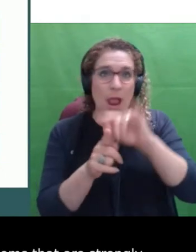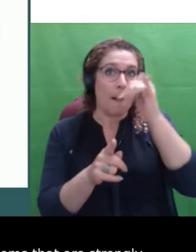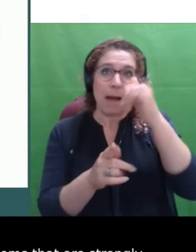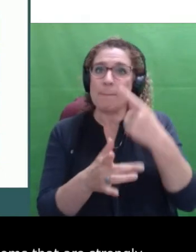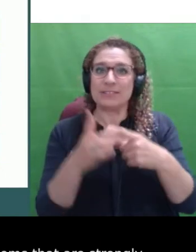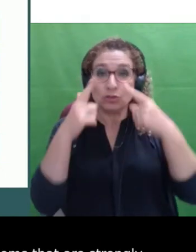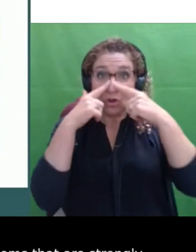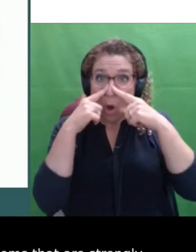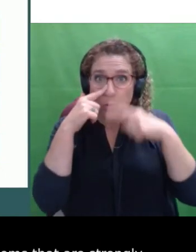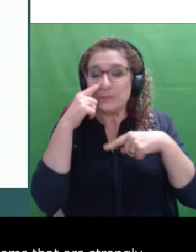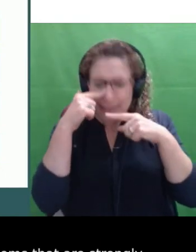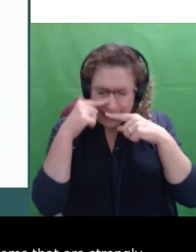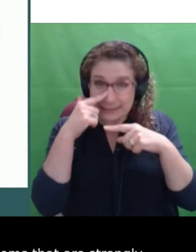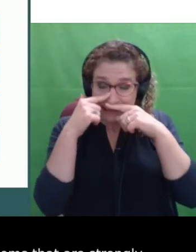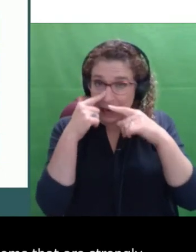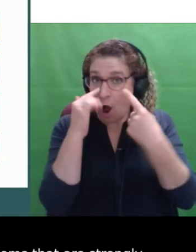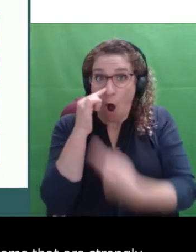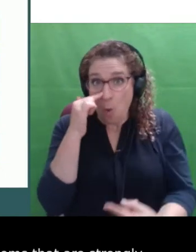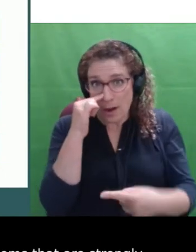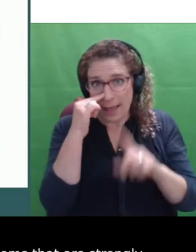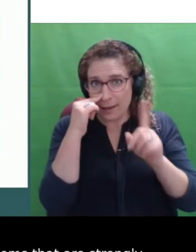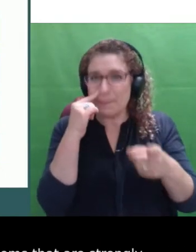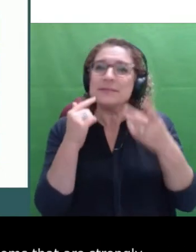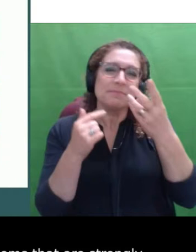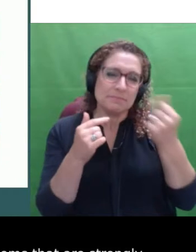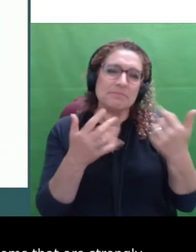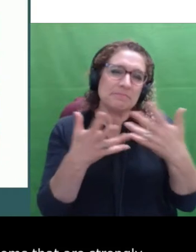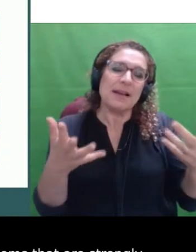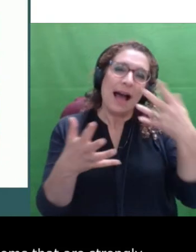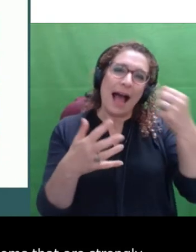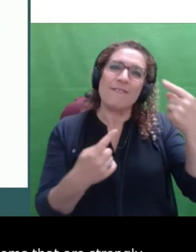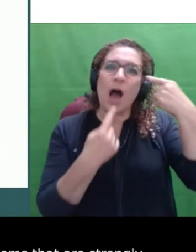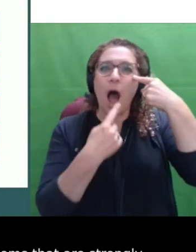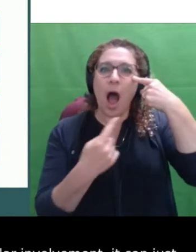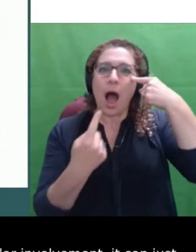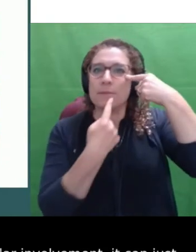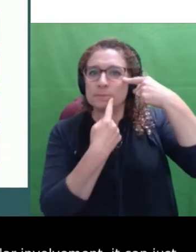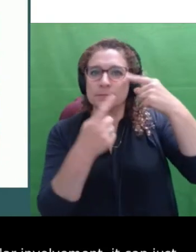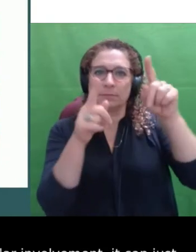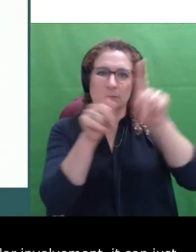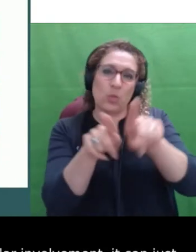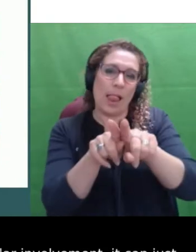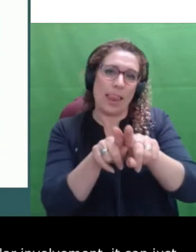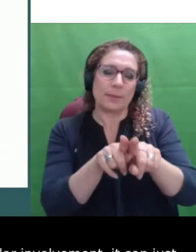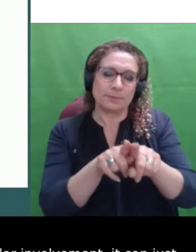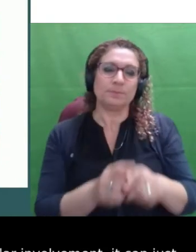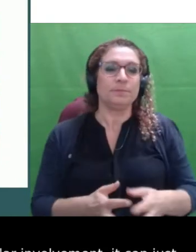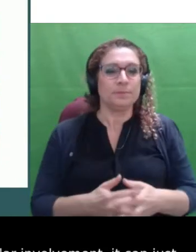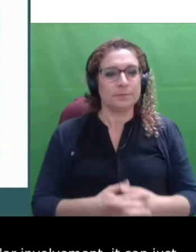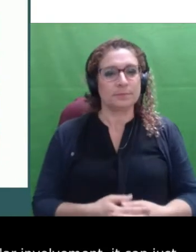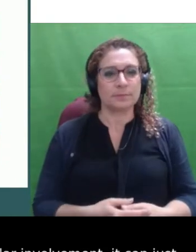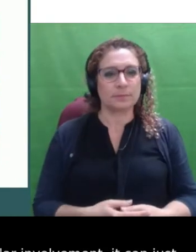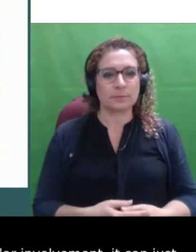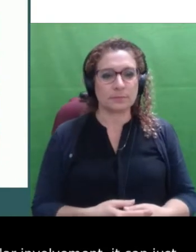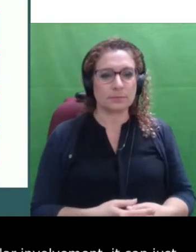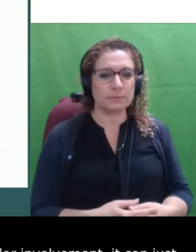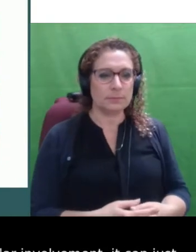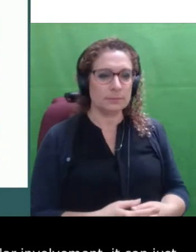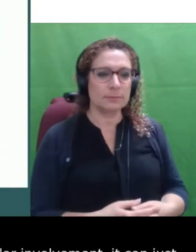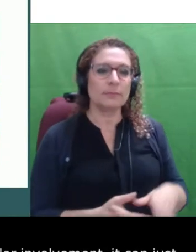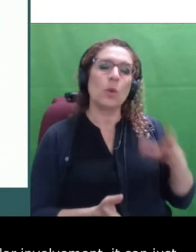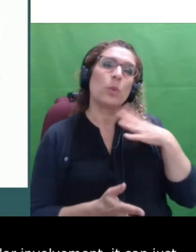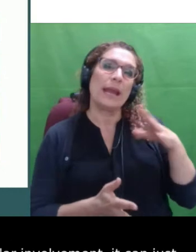um but if but it usually has some sort of eye impact as well we have to have positive ige